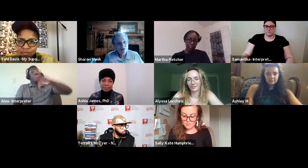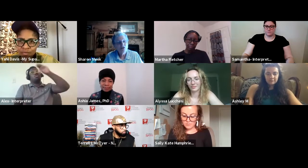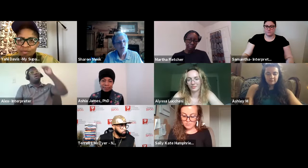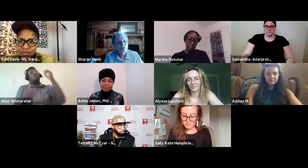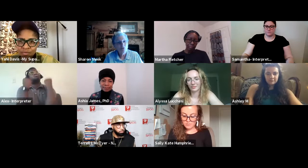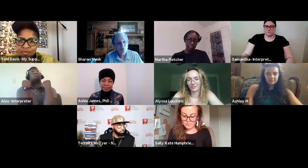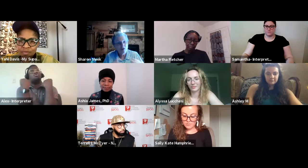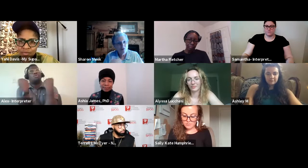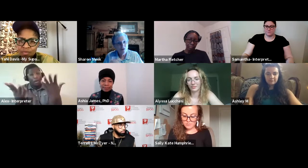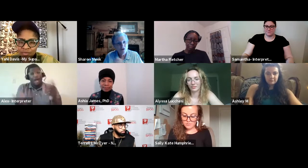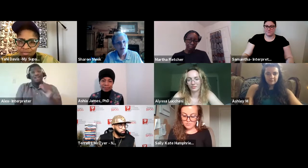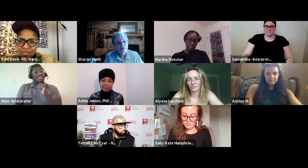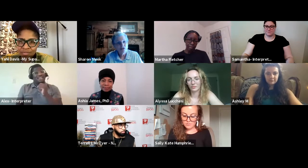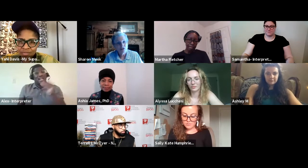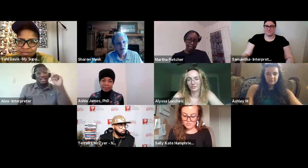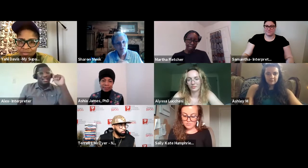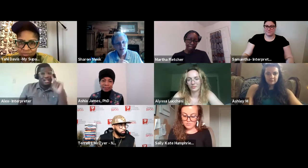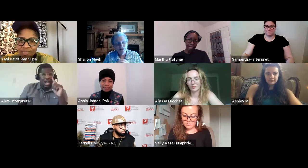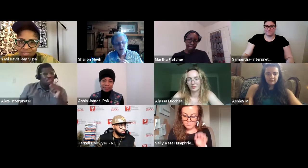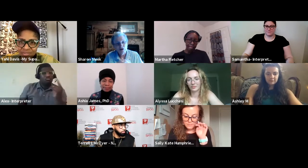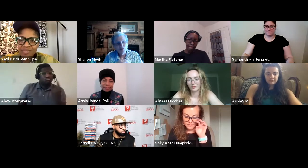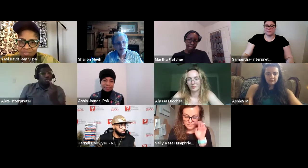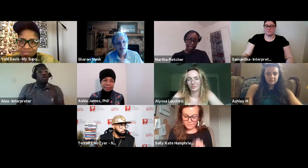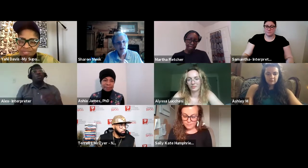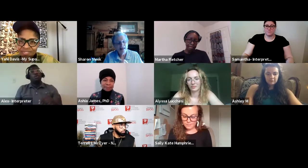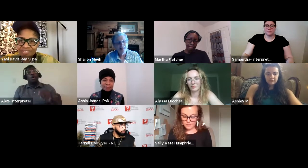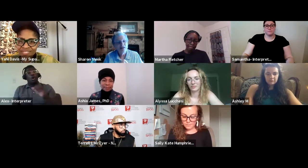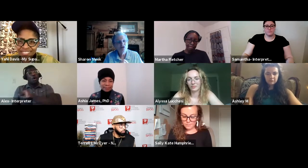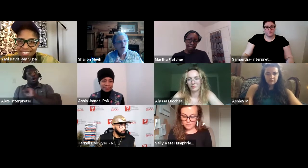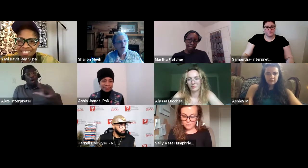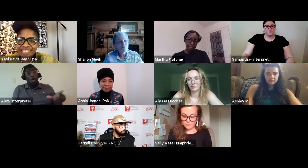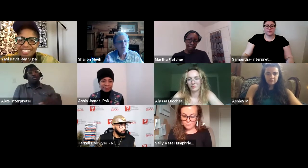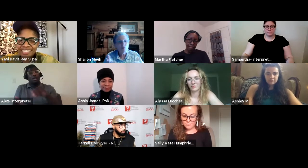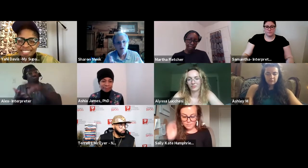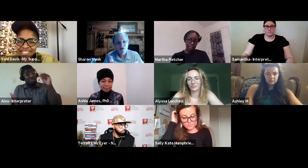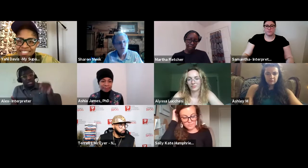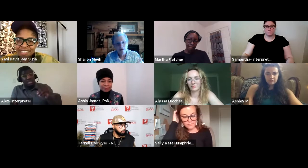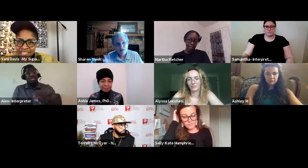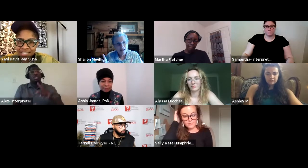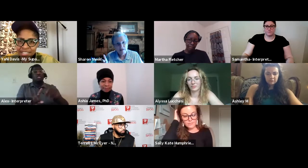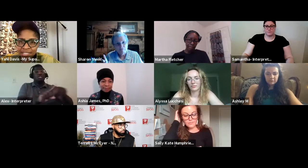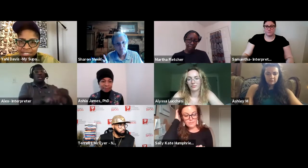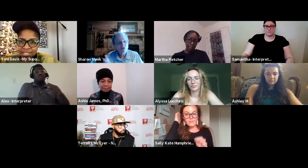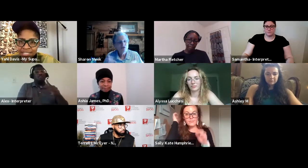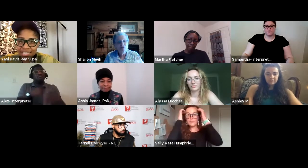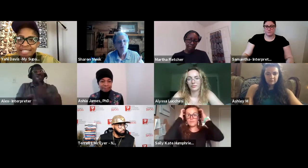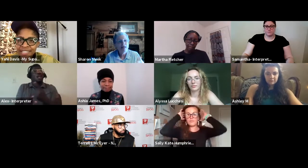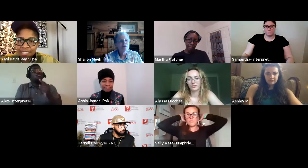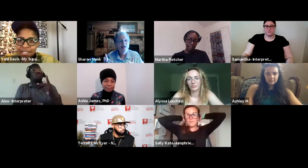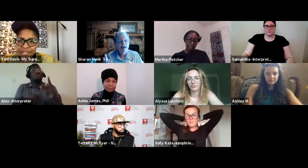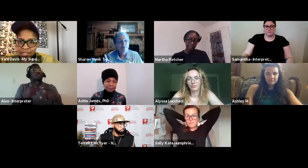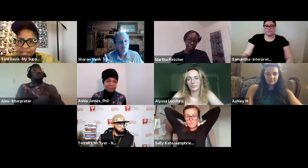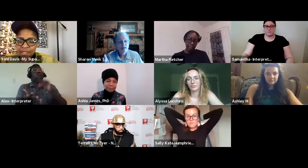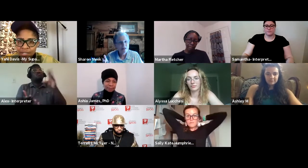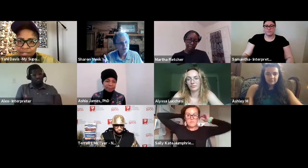these kids were going to be taught and stuff. So anyway, and it has served me well throughout my life, because it's